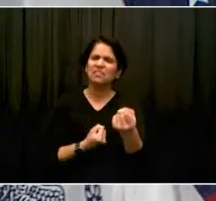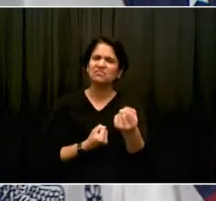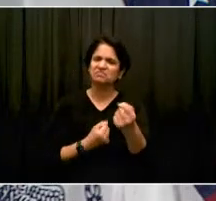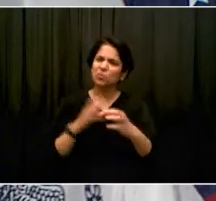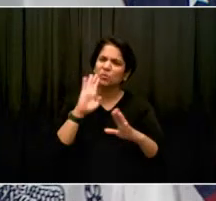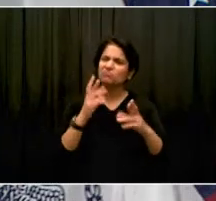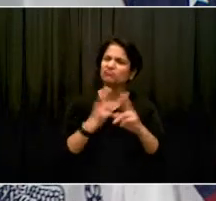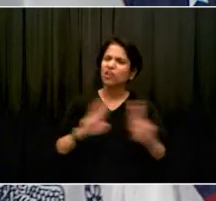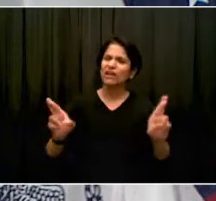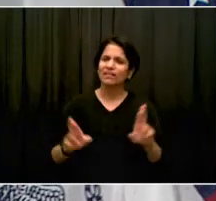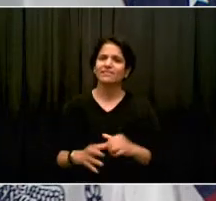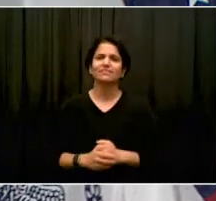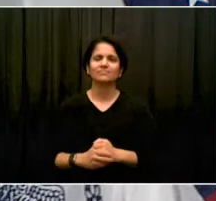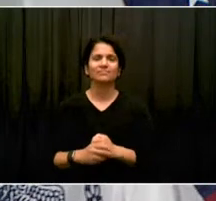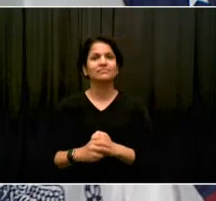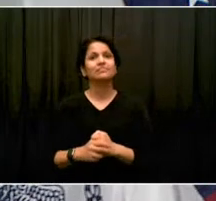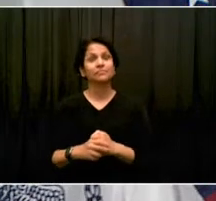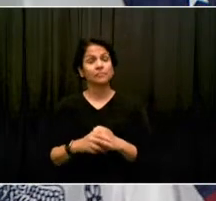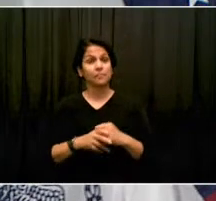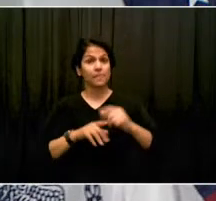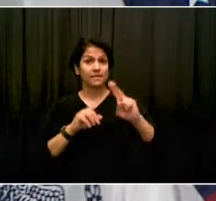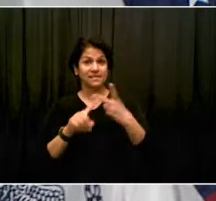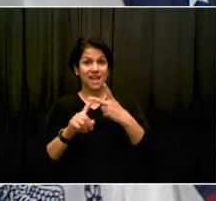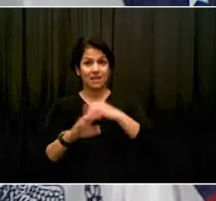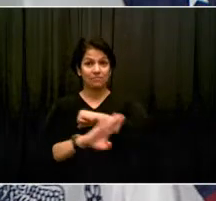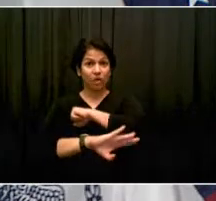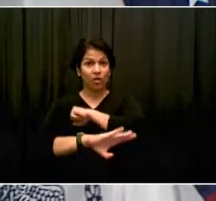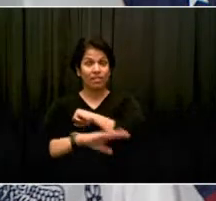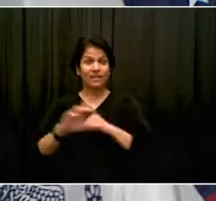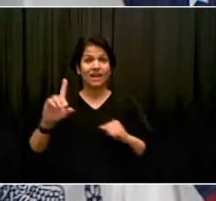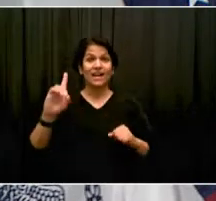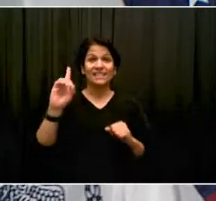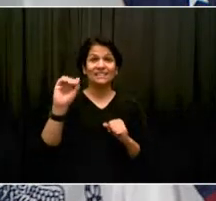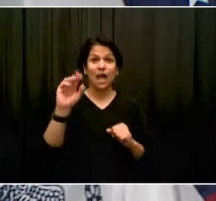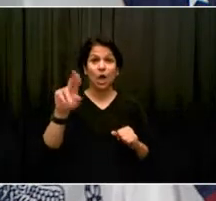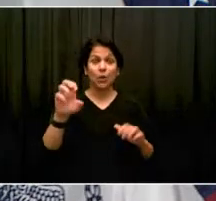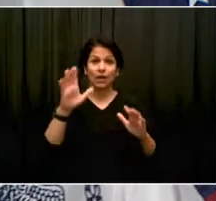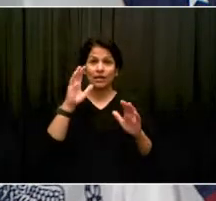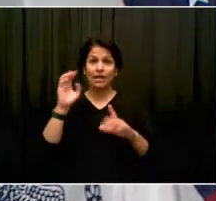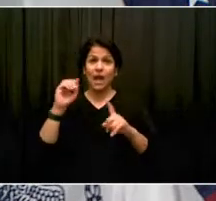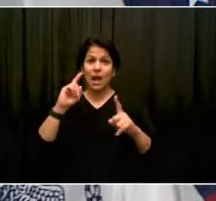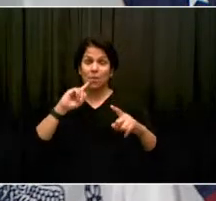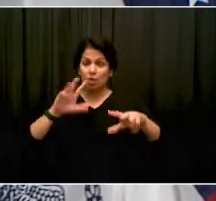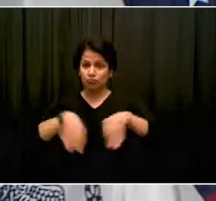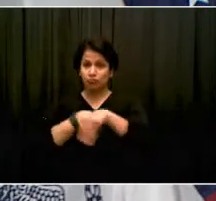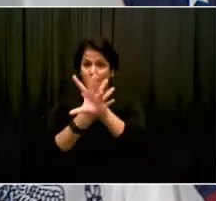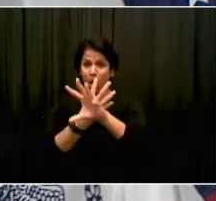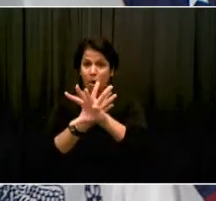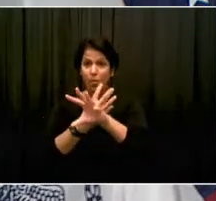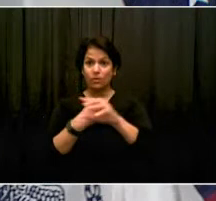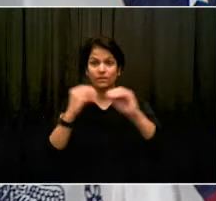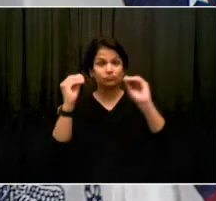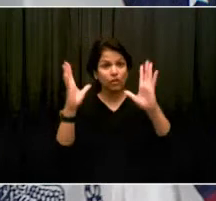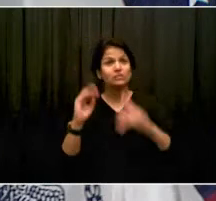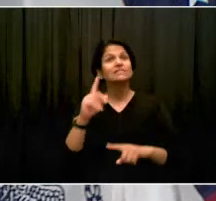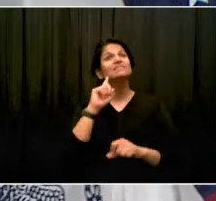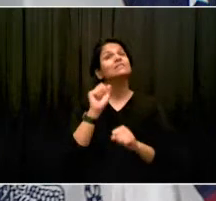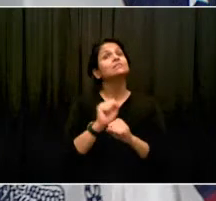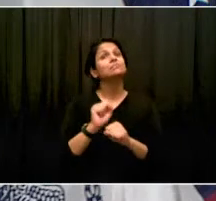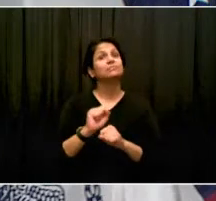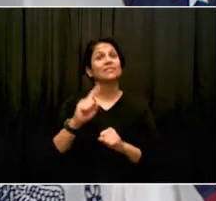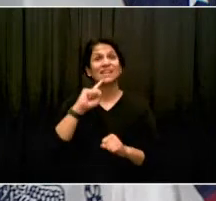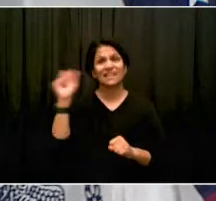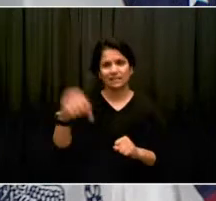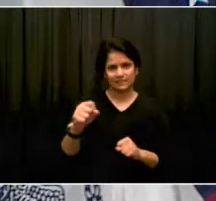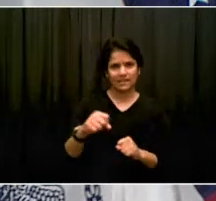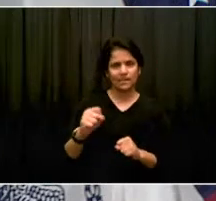offering a remote option for families in the fall who want it? And if so, who will be teaching those remote kids? Well, Marla, it's a fair